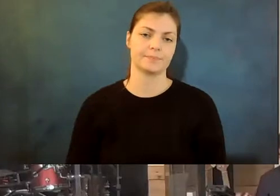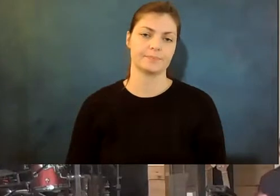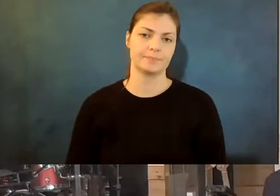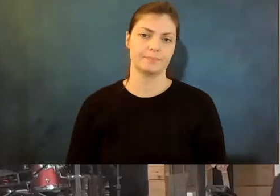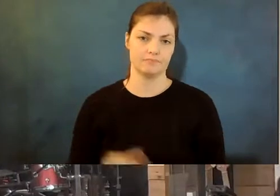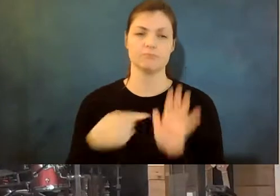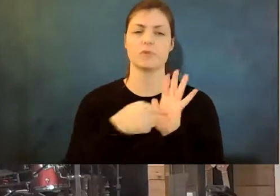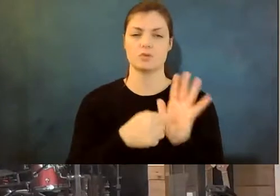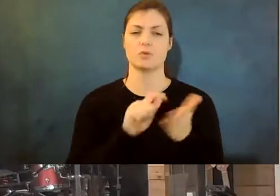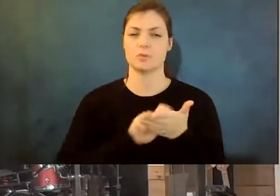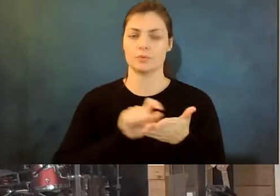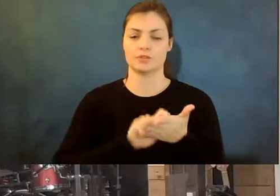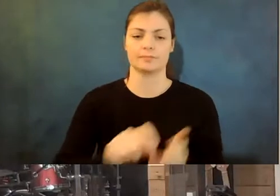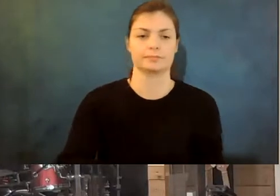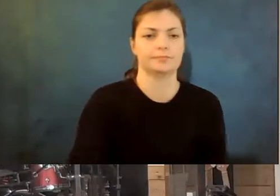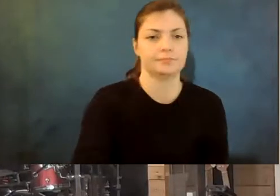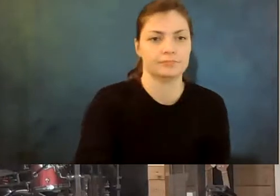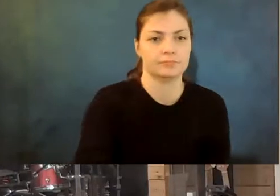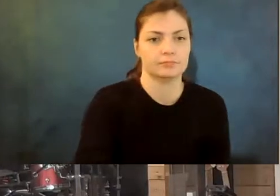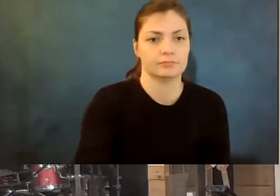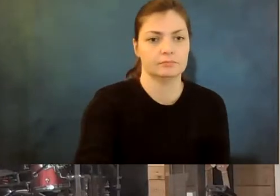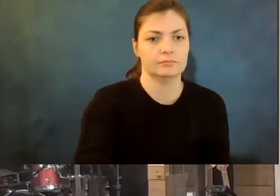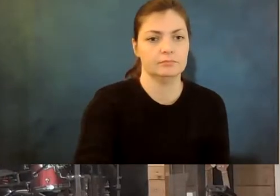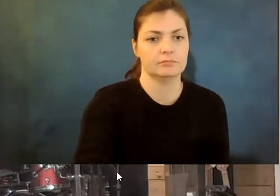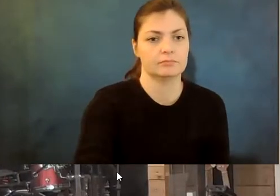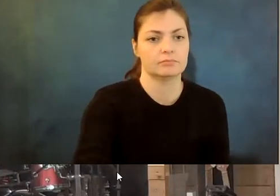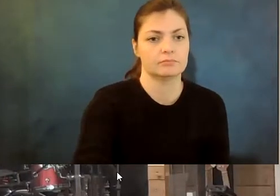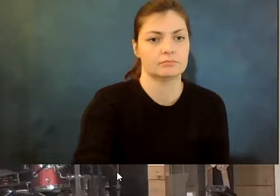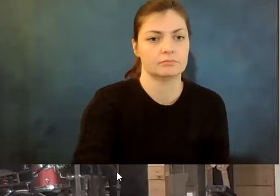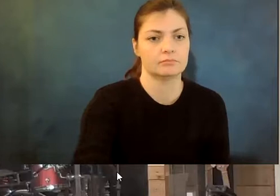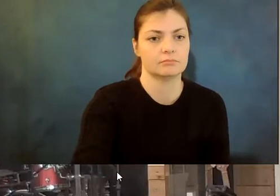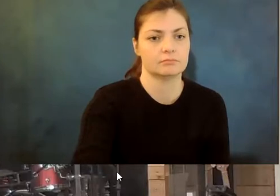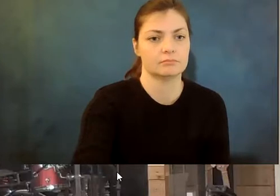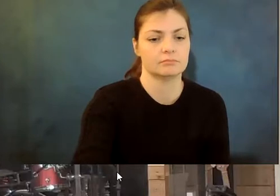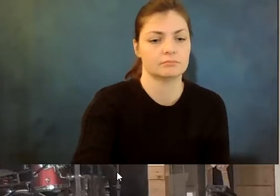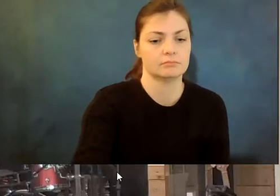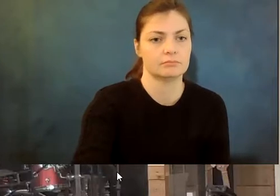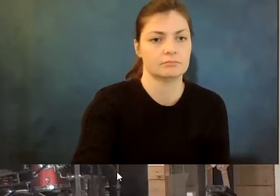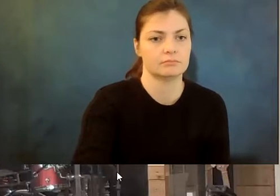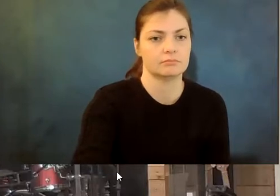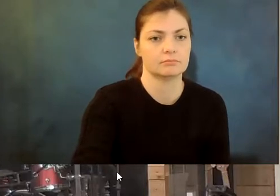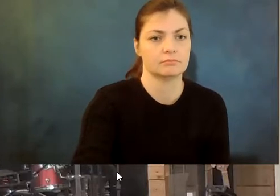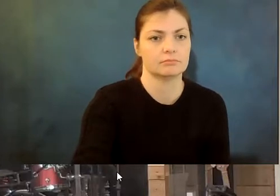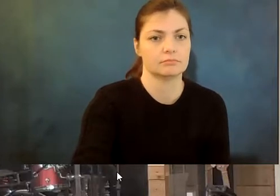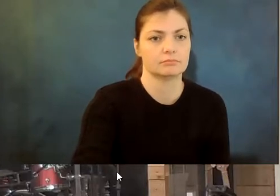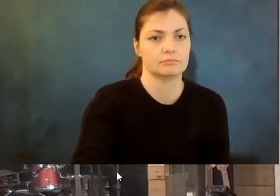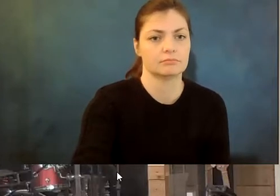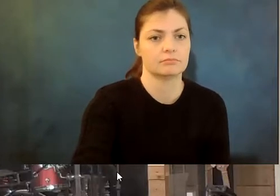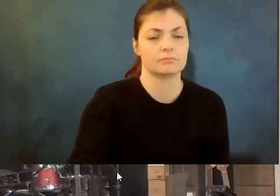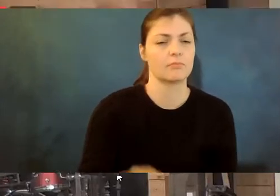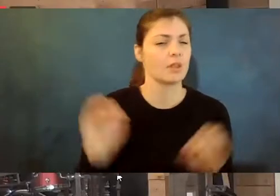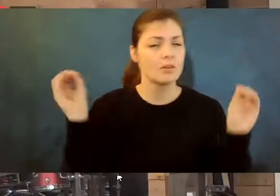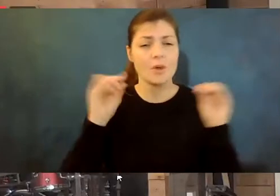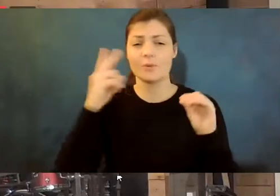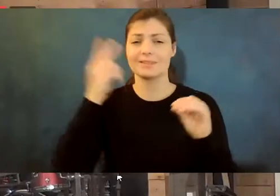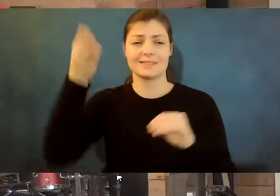Let me show you in Scripture. No one has seen God at any time. The only begotten Son who is in the bosom